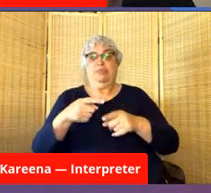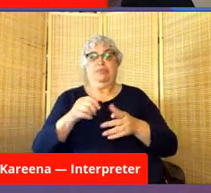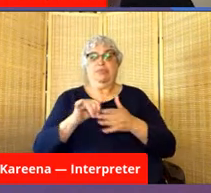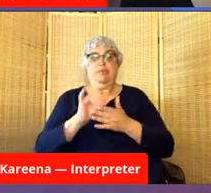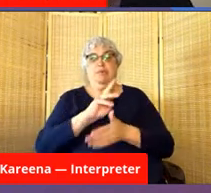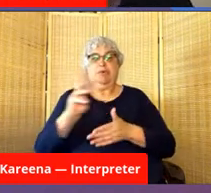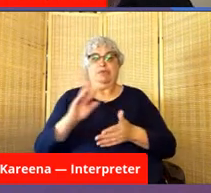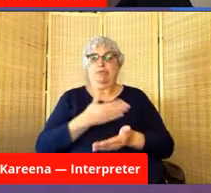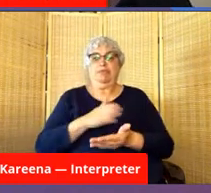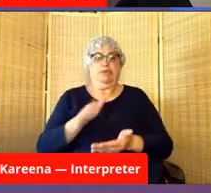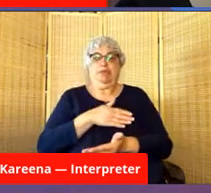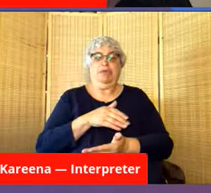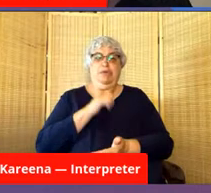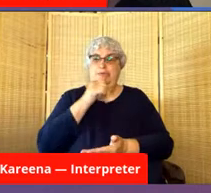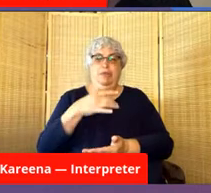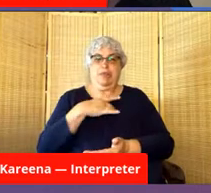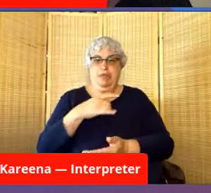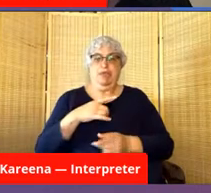traditional Western music.